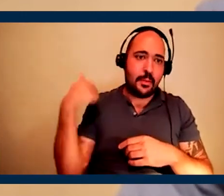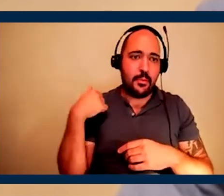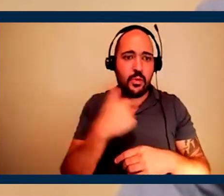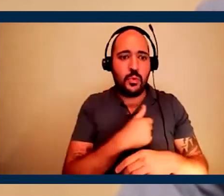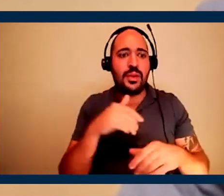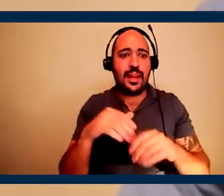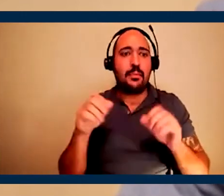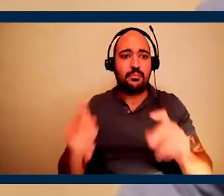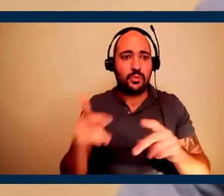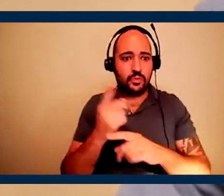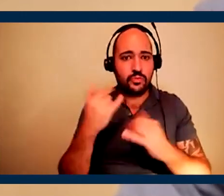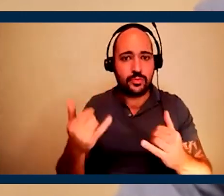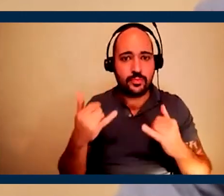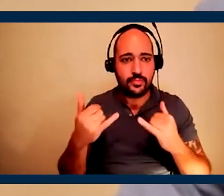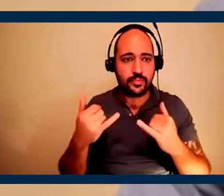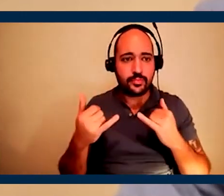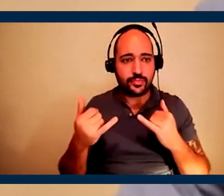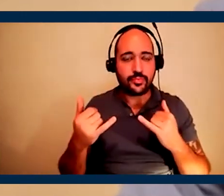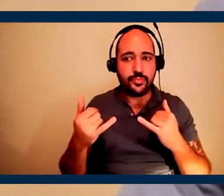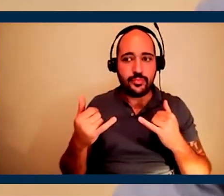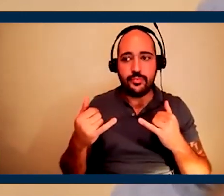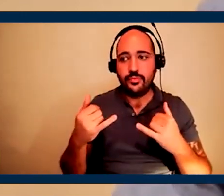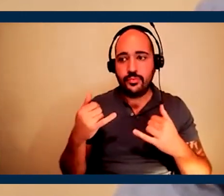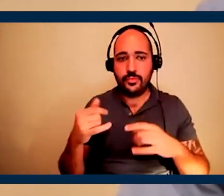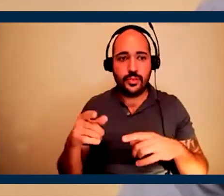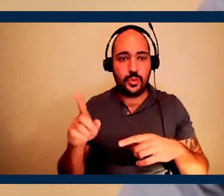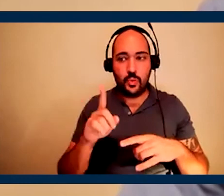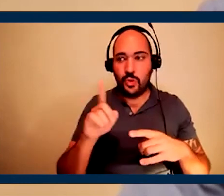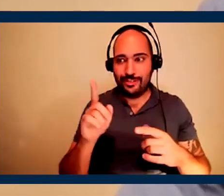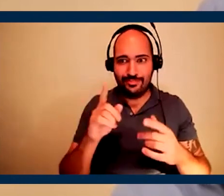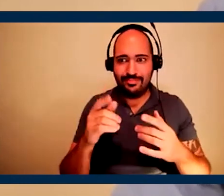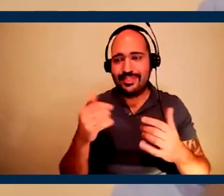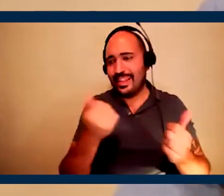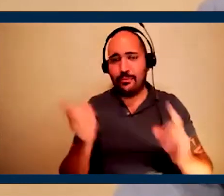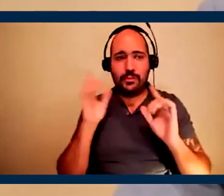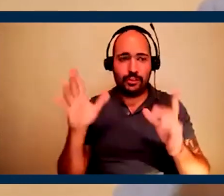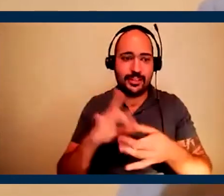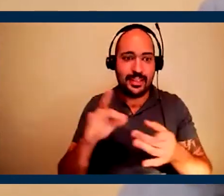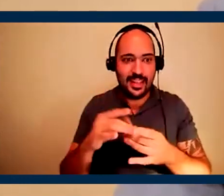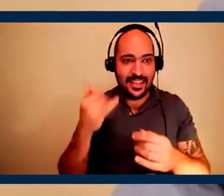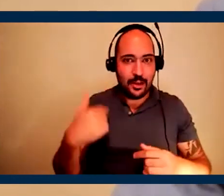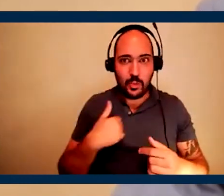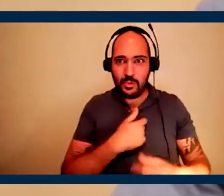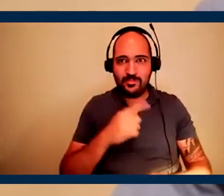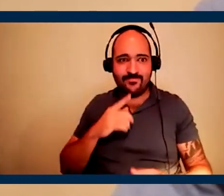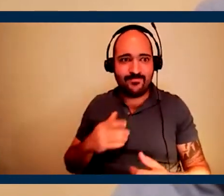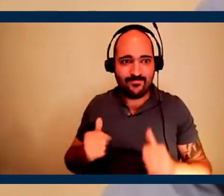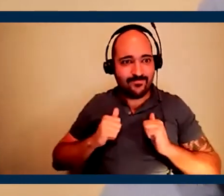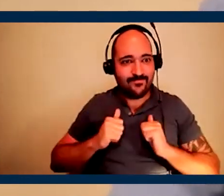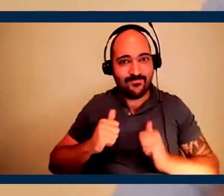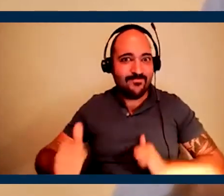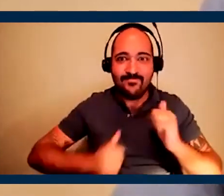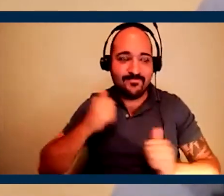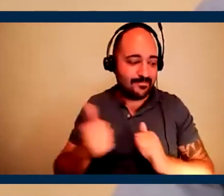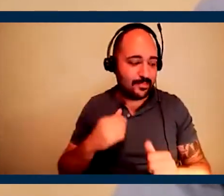And so we are at an opportunity right now where, as everyone has said, if we step up and show up, then